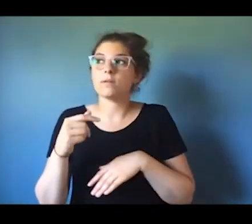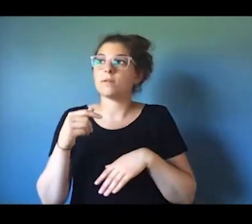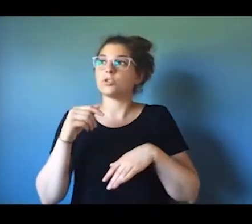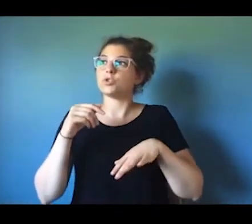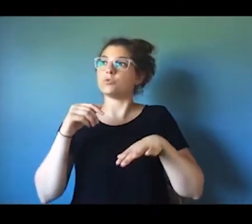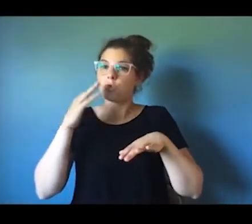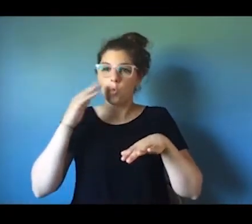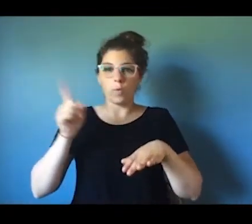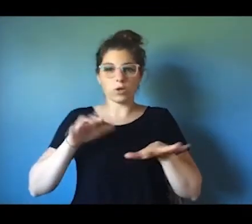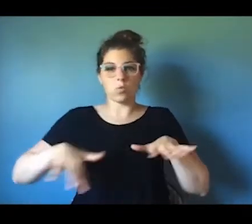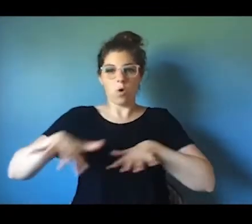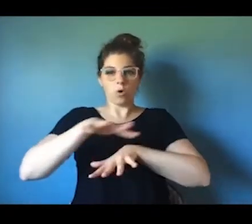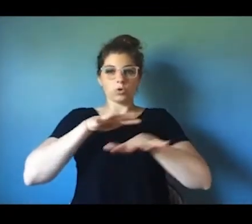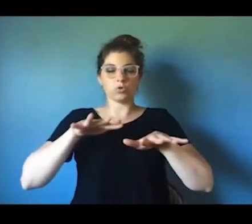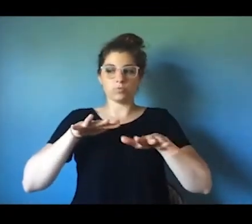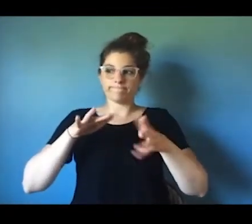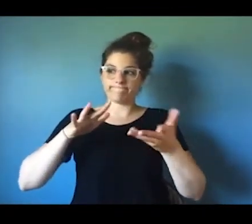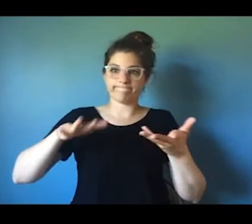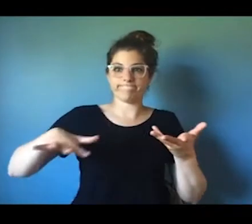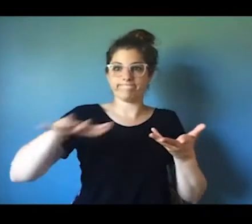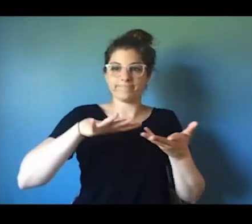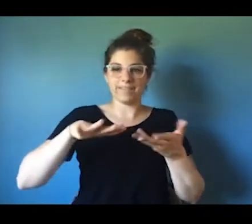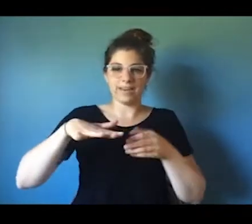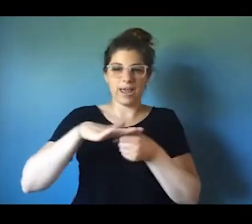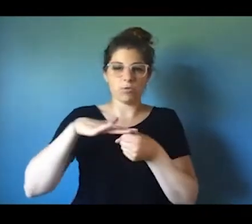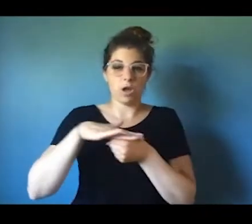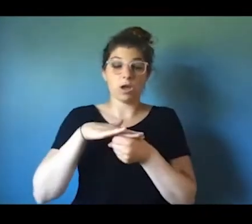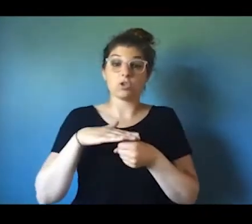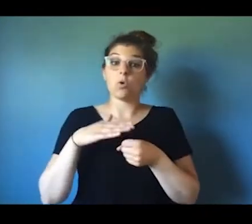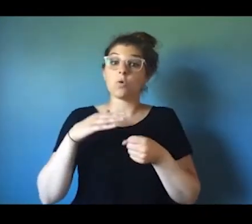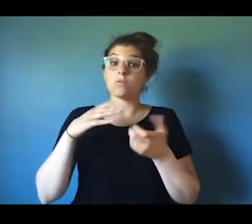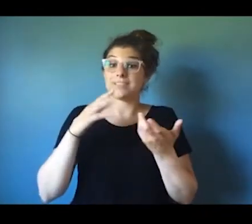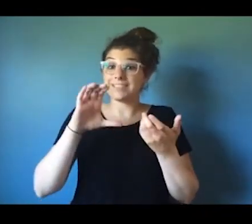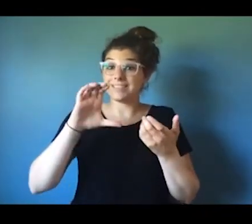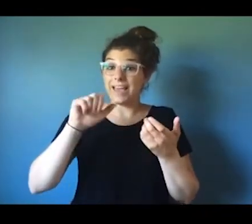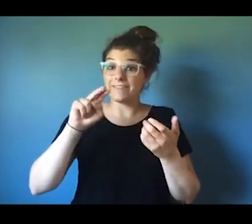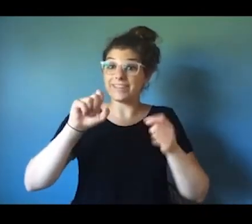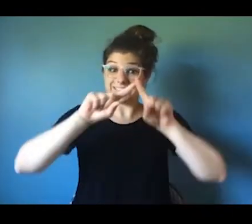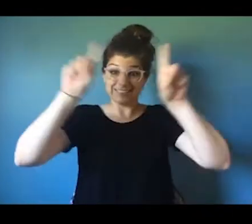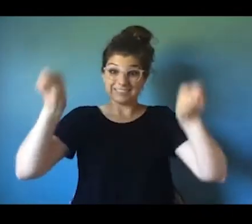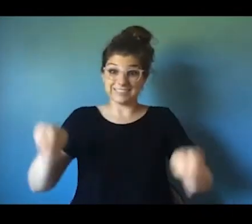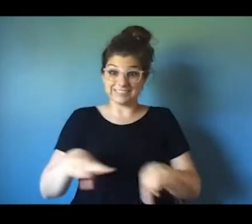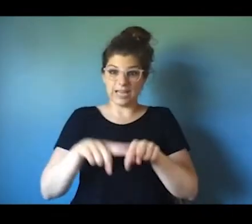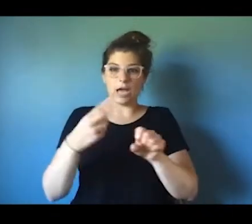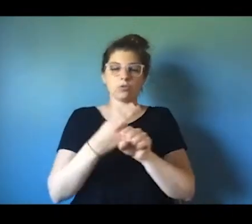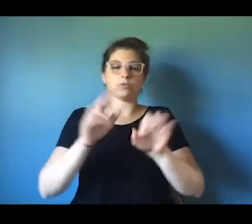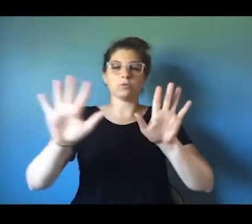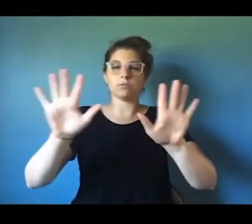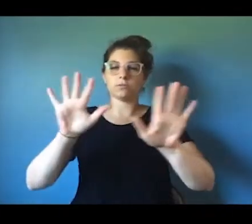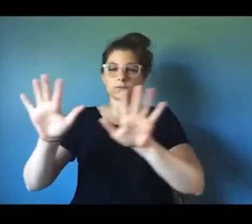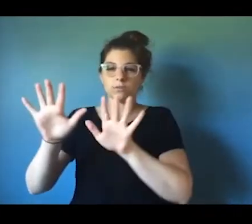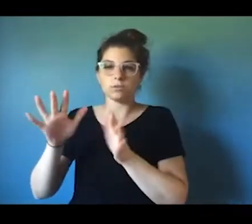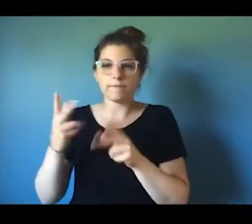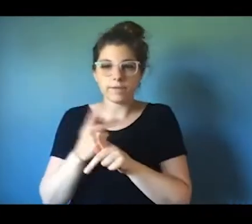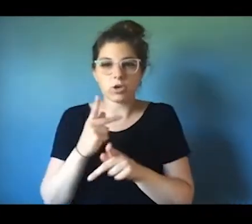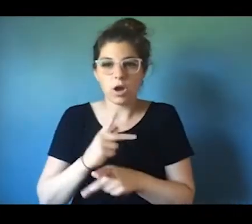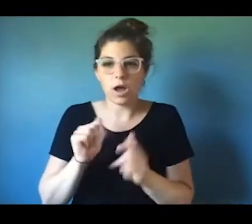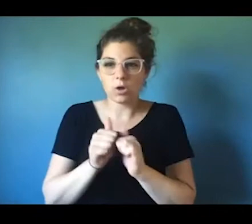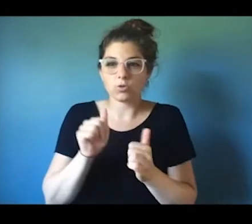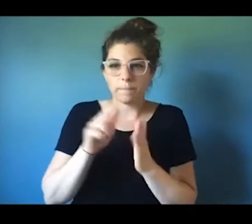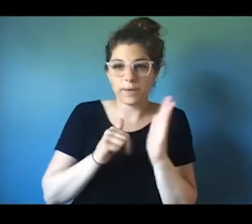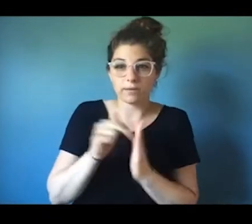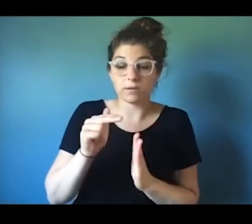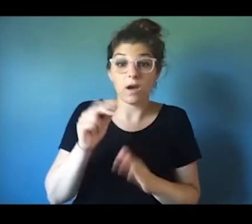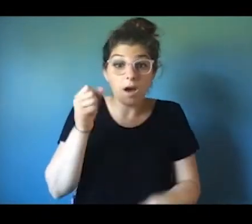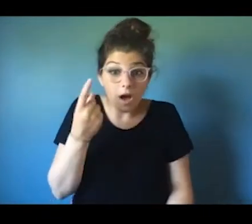be able to orient yourself, to know where you are and be able to navigate an area. So I use those techniques whenever I'm getting across a canvas. But